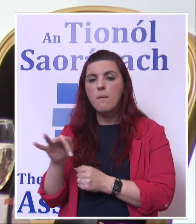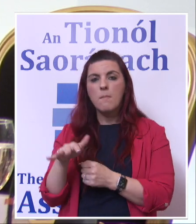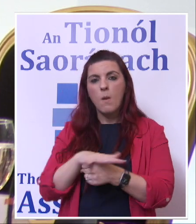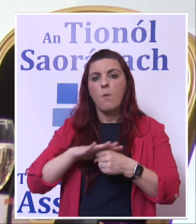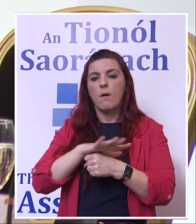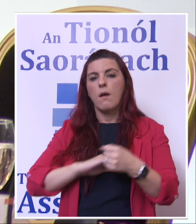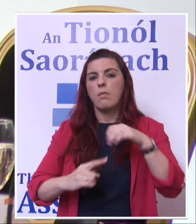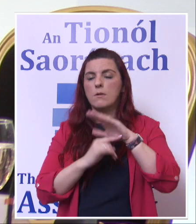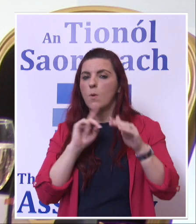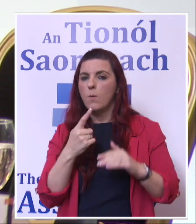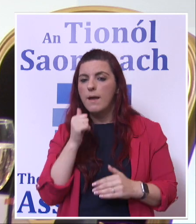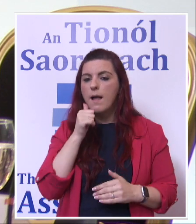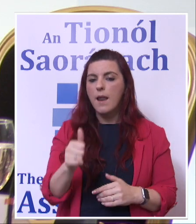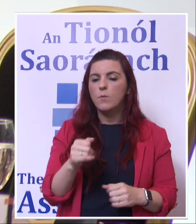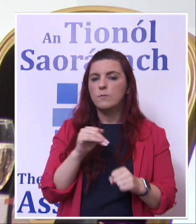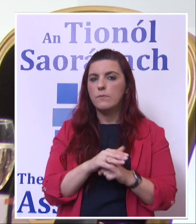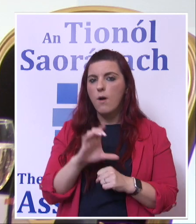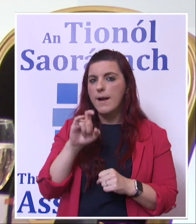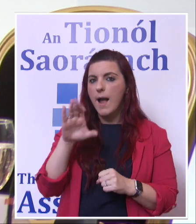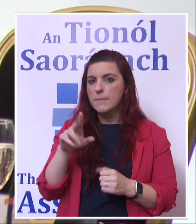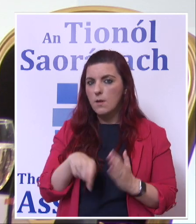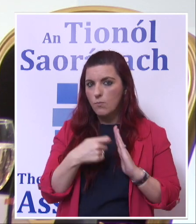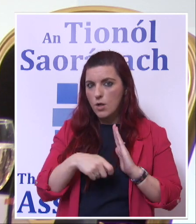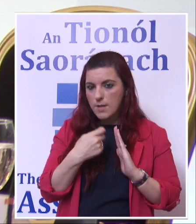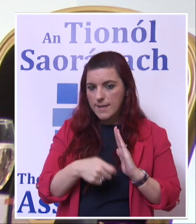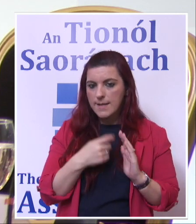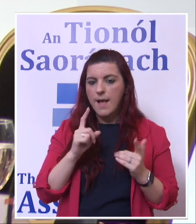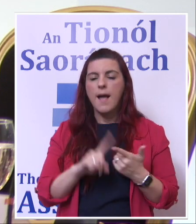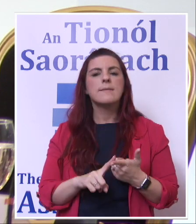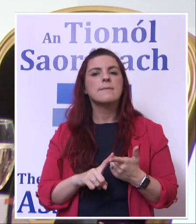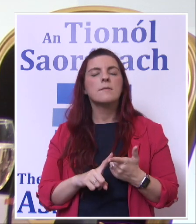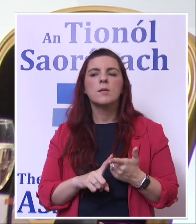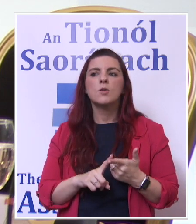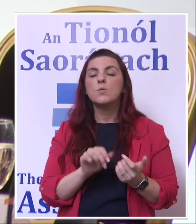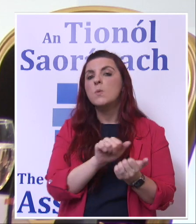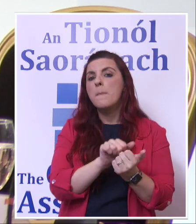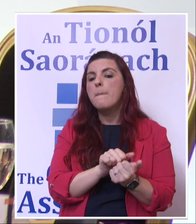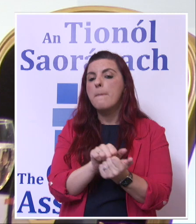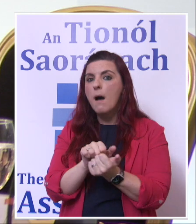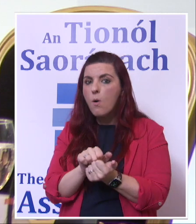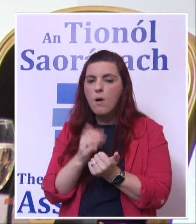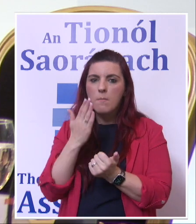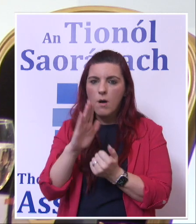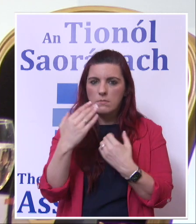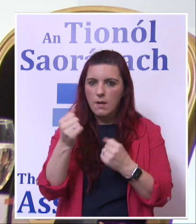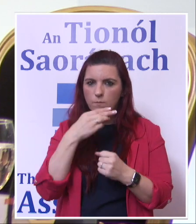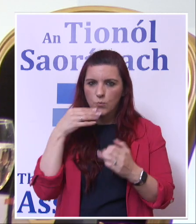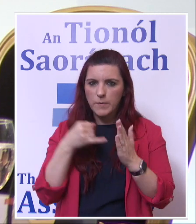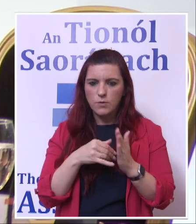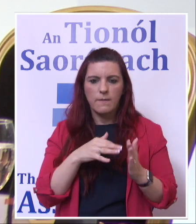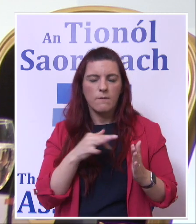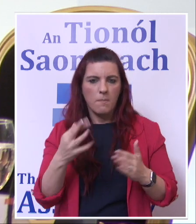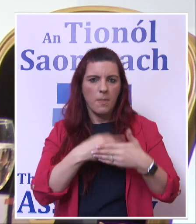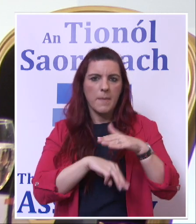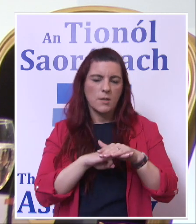only permitted really for capital projects, and to borrow they have to have permission from the